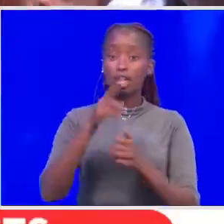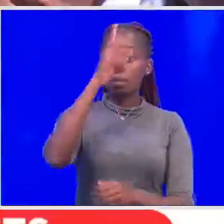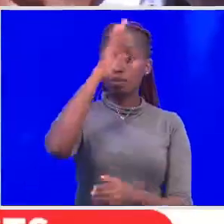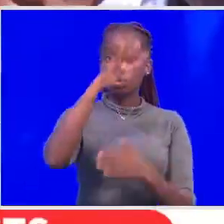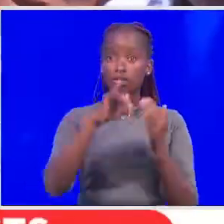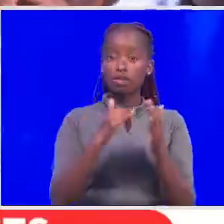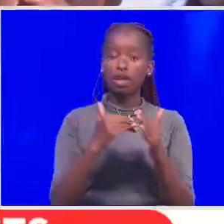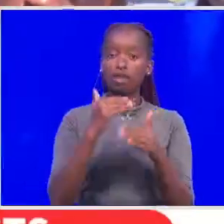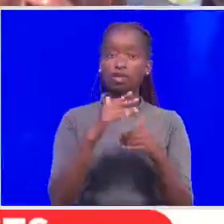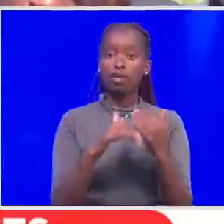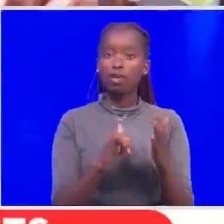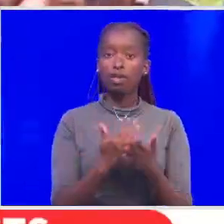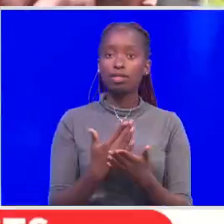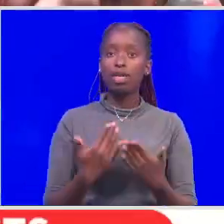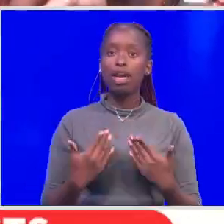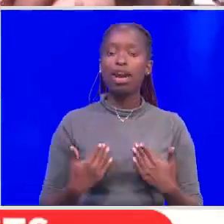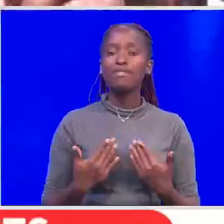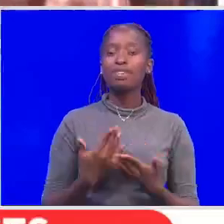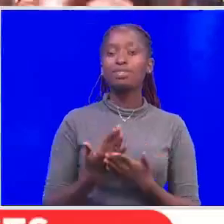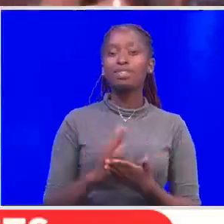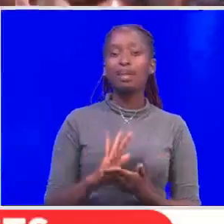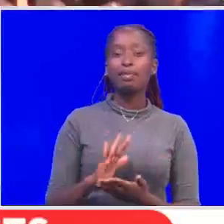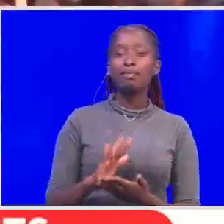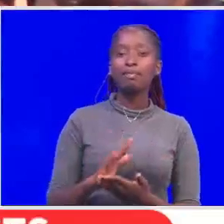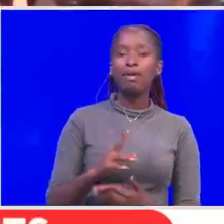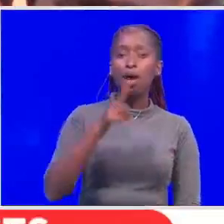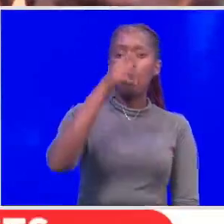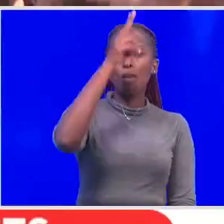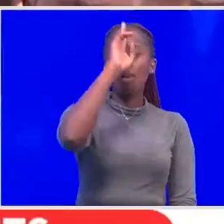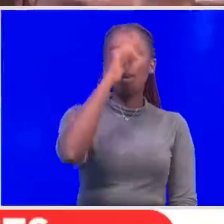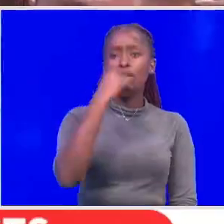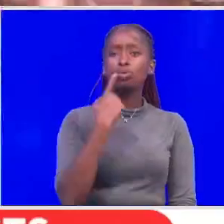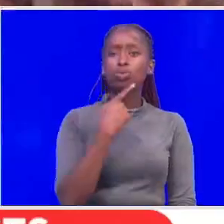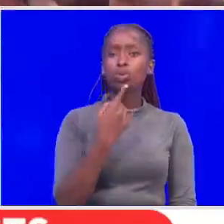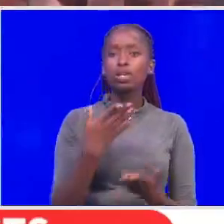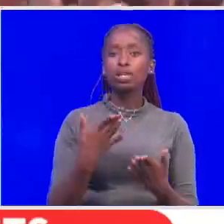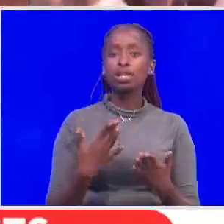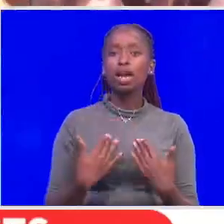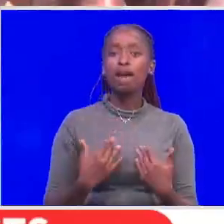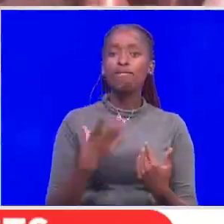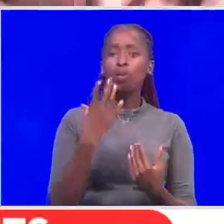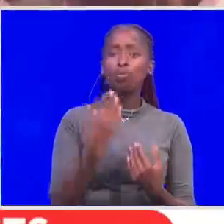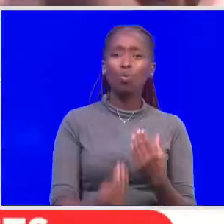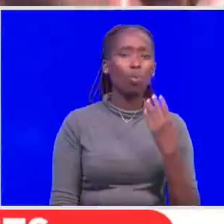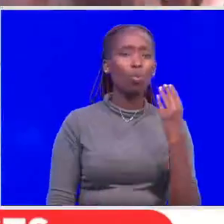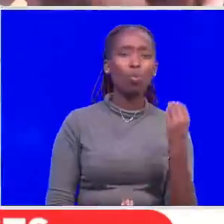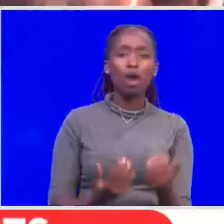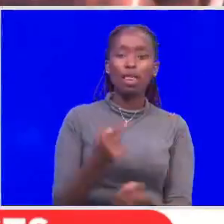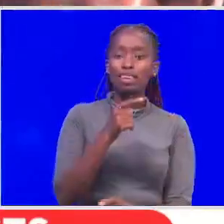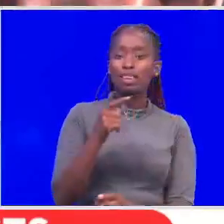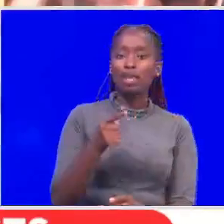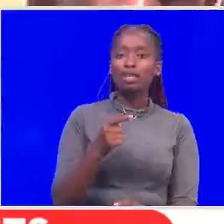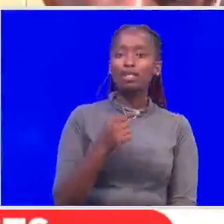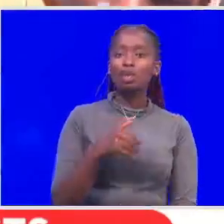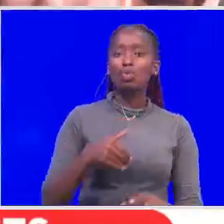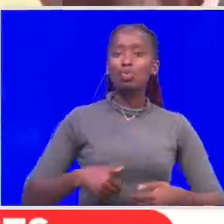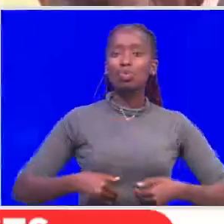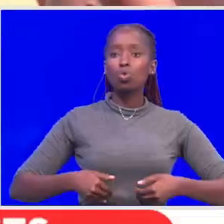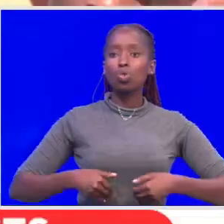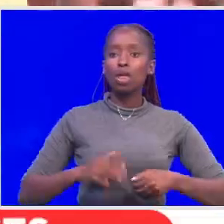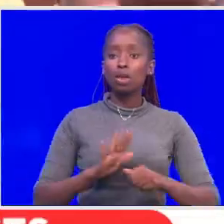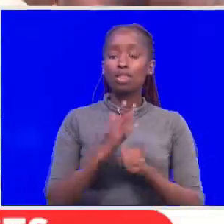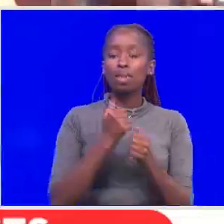roads. Kuna baadhi ya maskari wako hapa. Wananyanyasa watoto hawa vibaya sana. Wanapenda pombe.